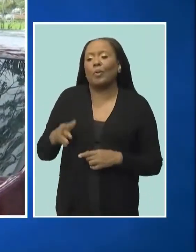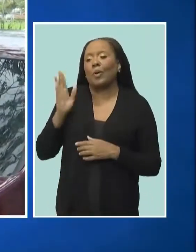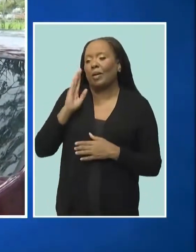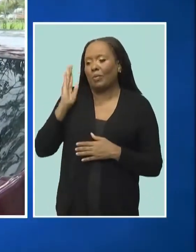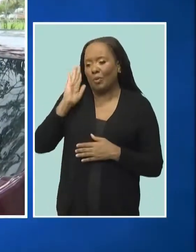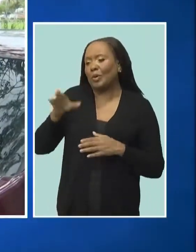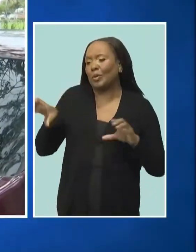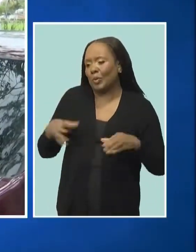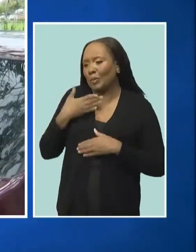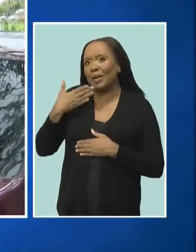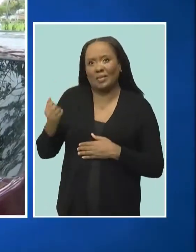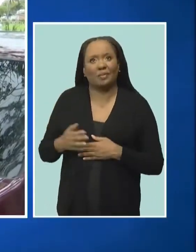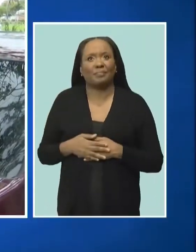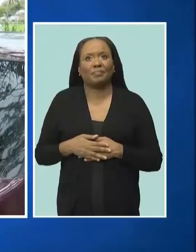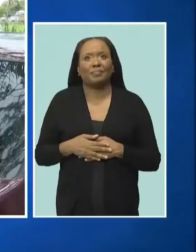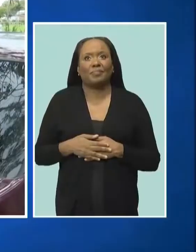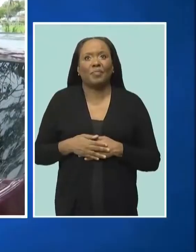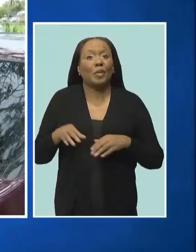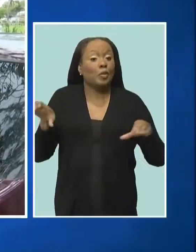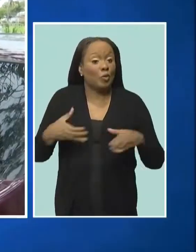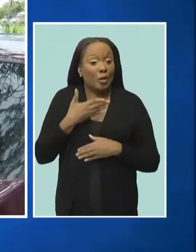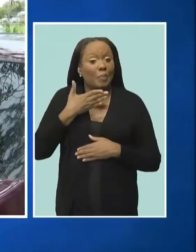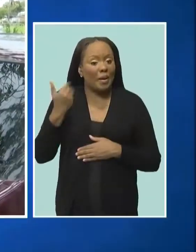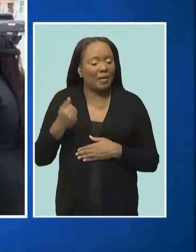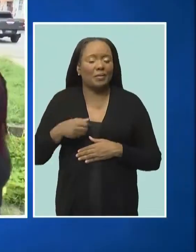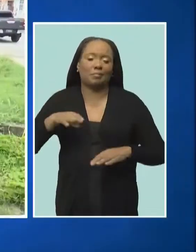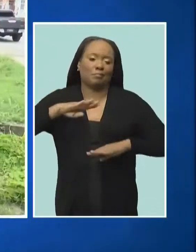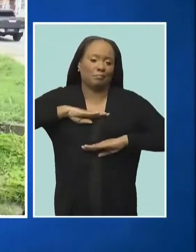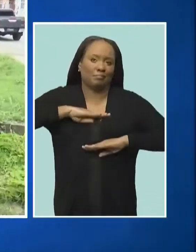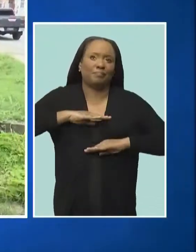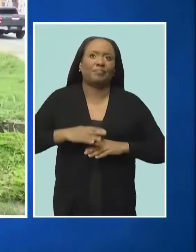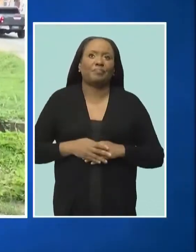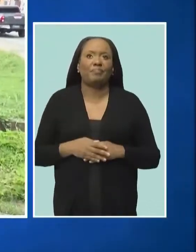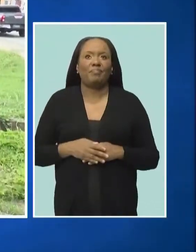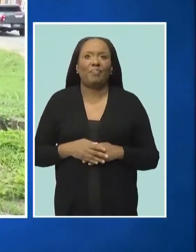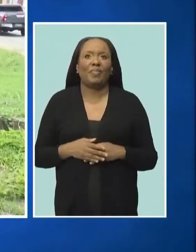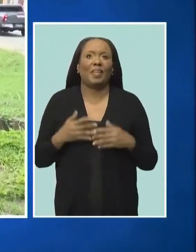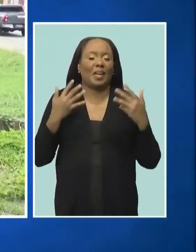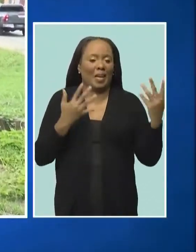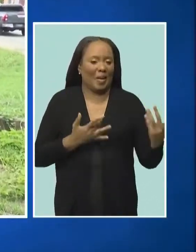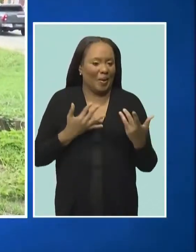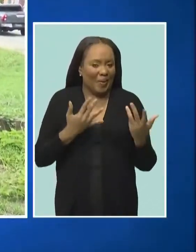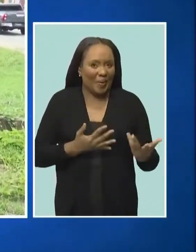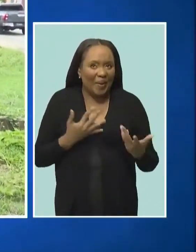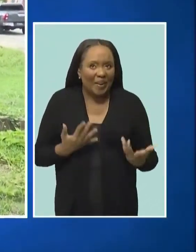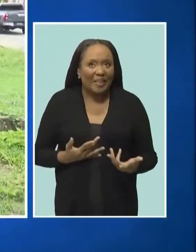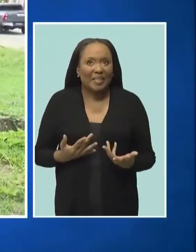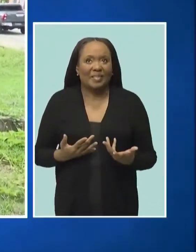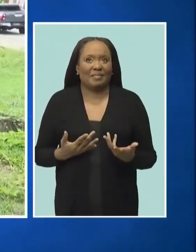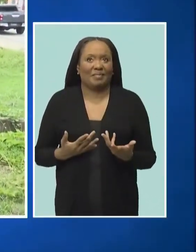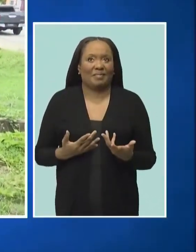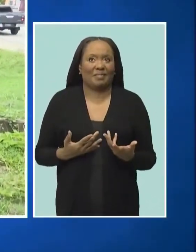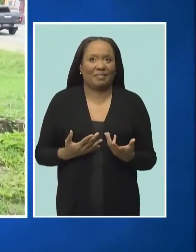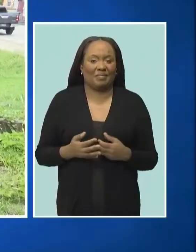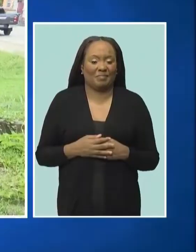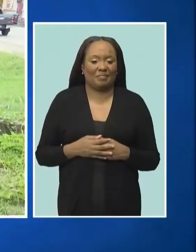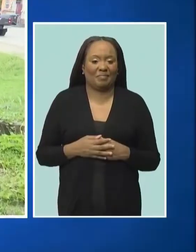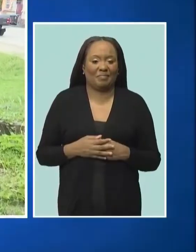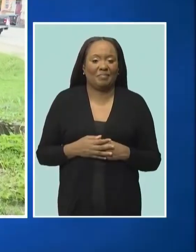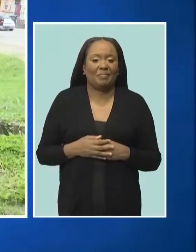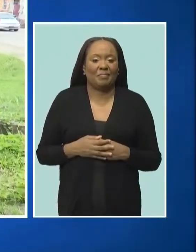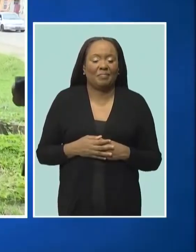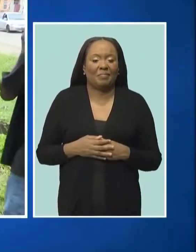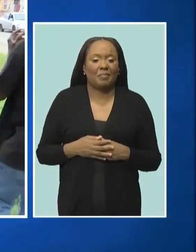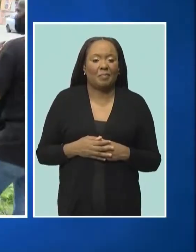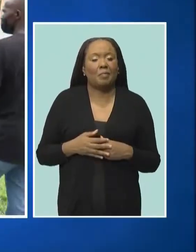her best, that's all we ask, and once she does that, we'll be contented. I'm waiting on Miriam David, that was here in 2013 doing the exam